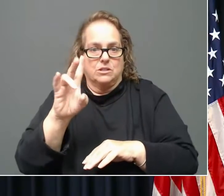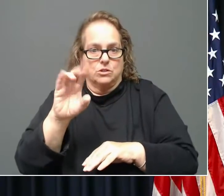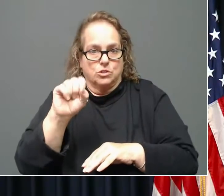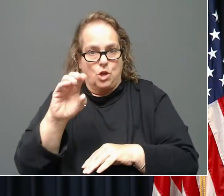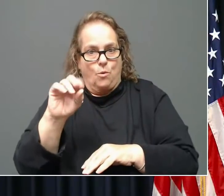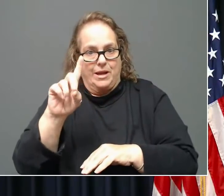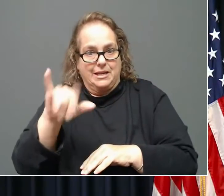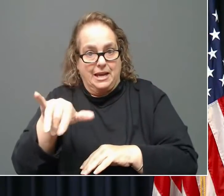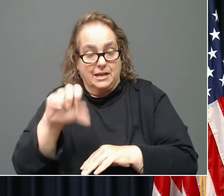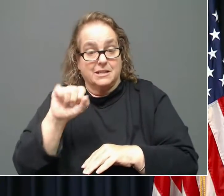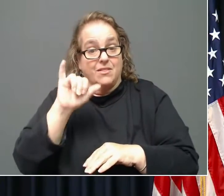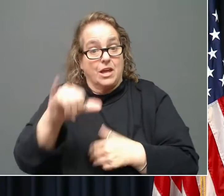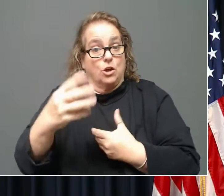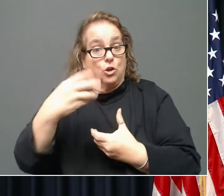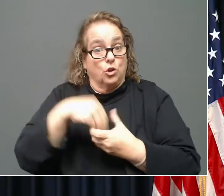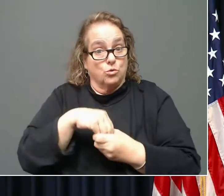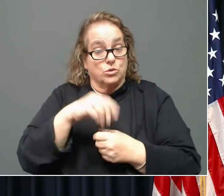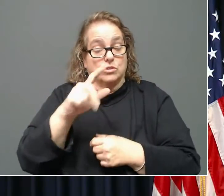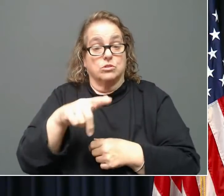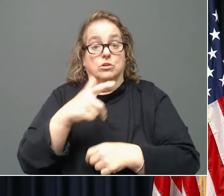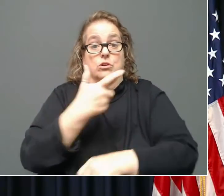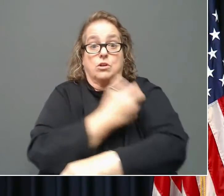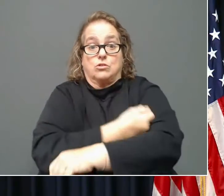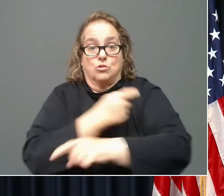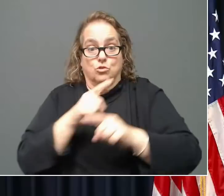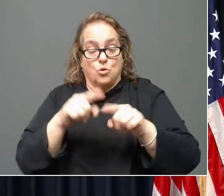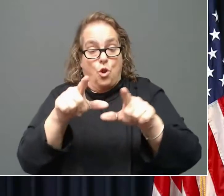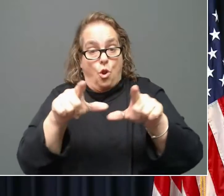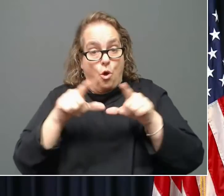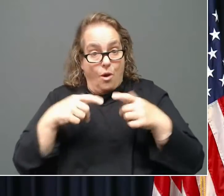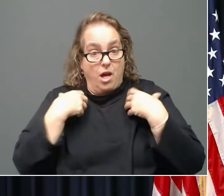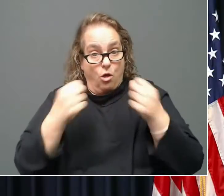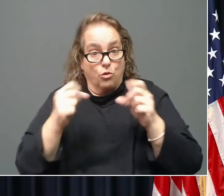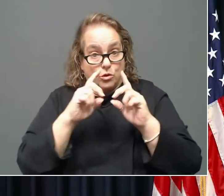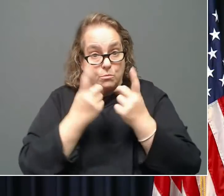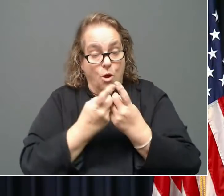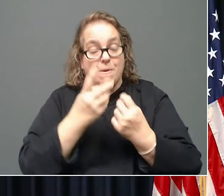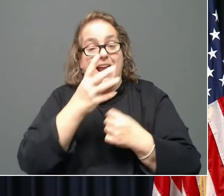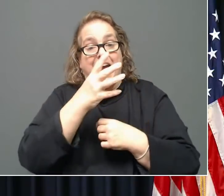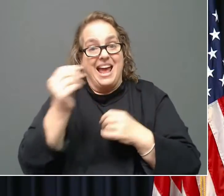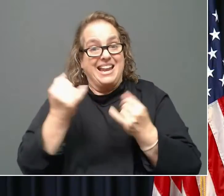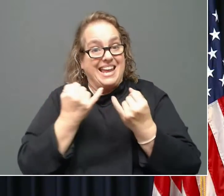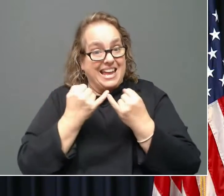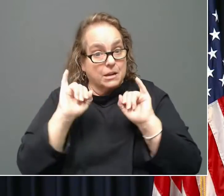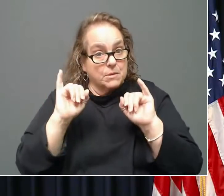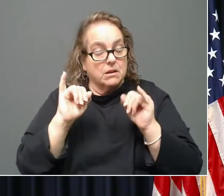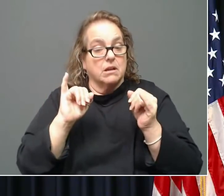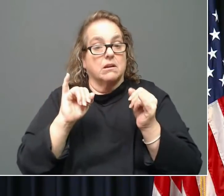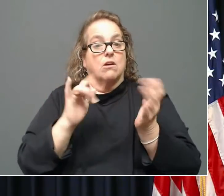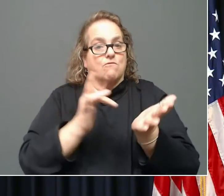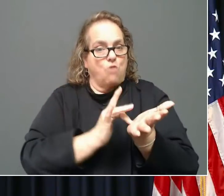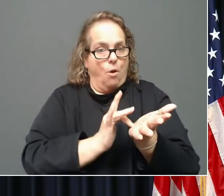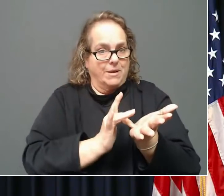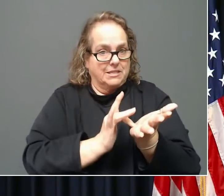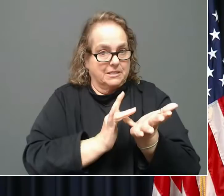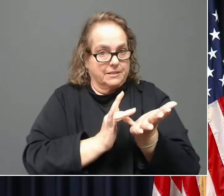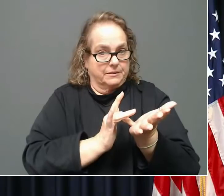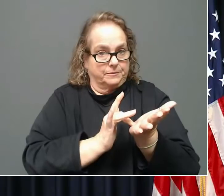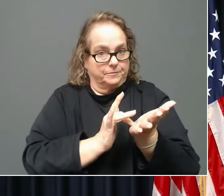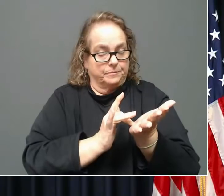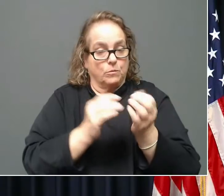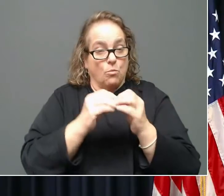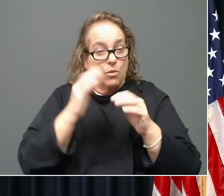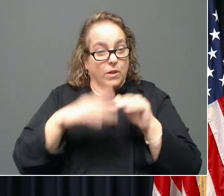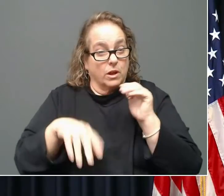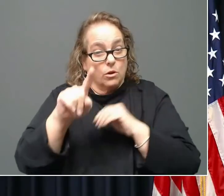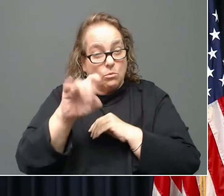This includes doses going to local health departments and independent pharmacies. More than